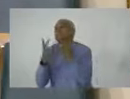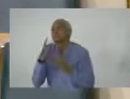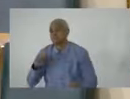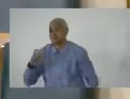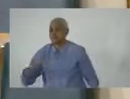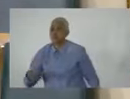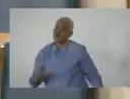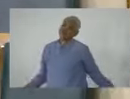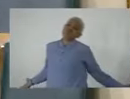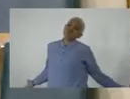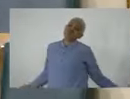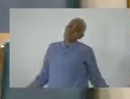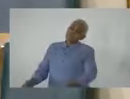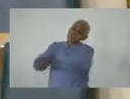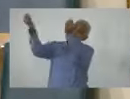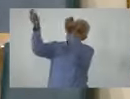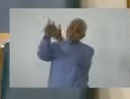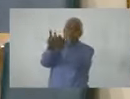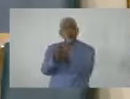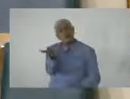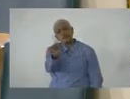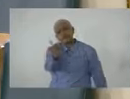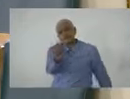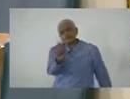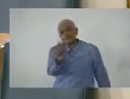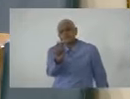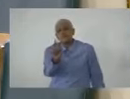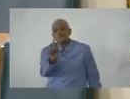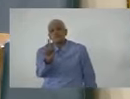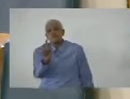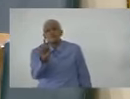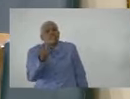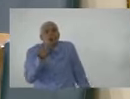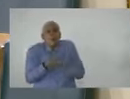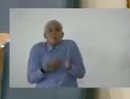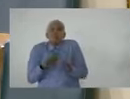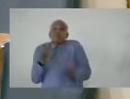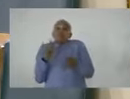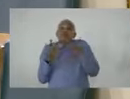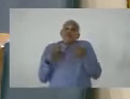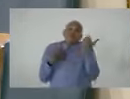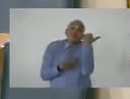that you must break the law. And I just need to say that.